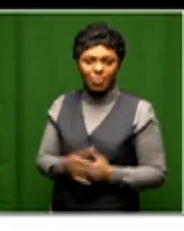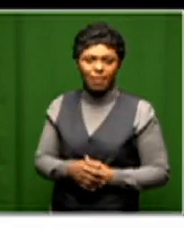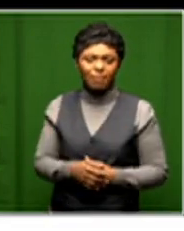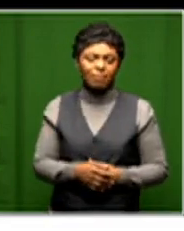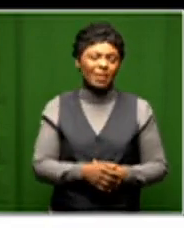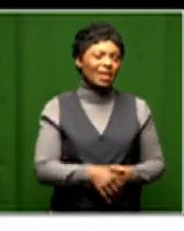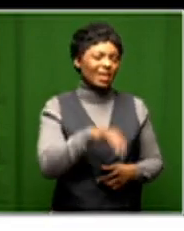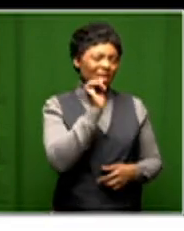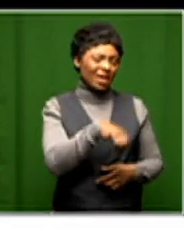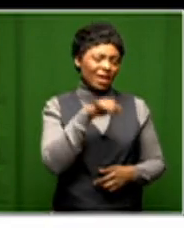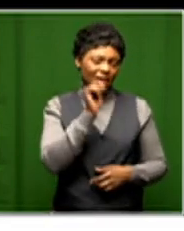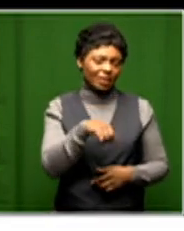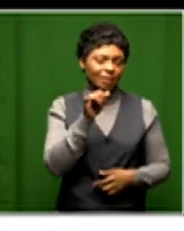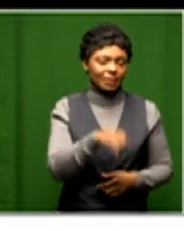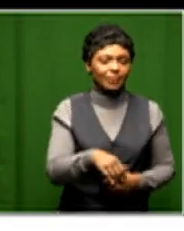Yes,